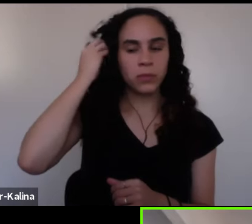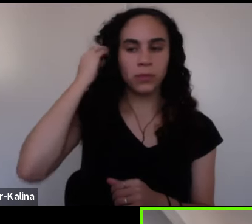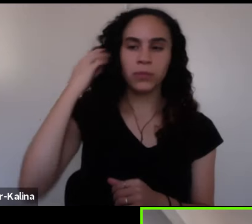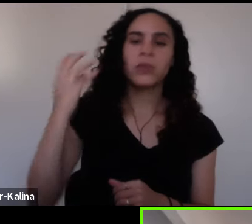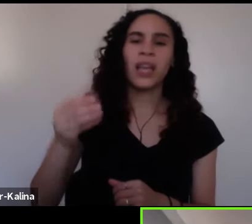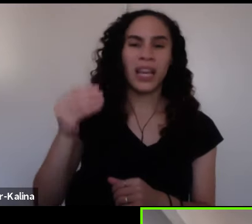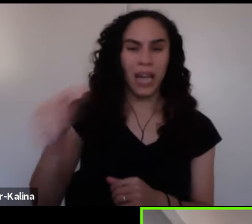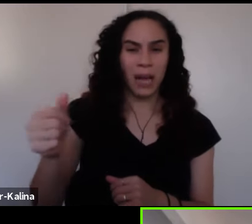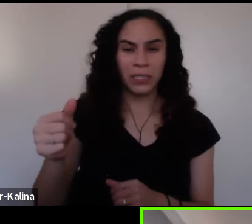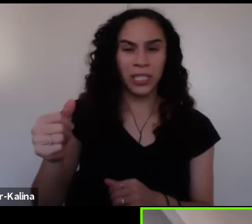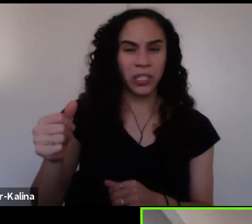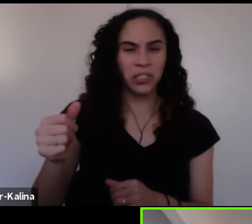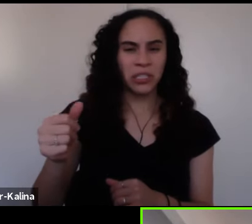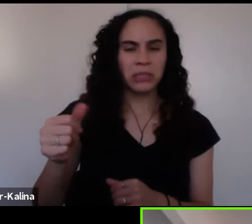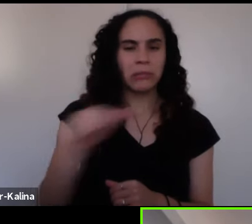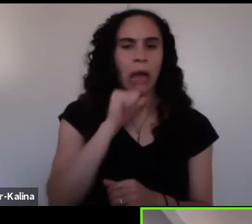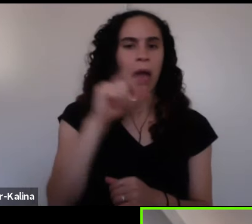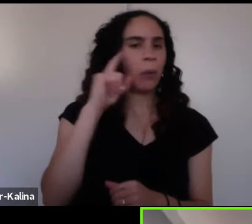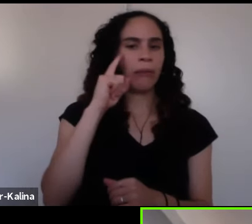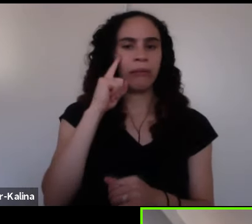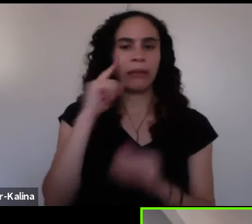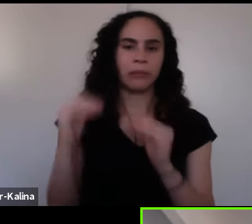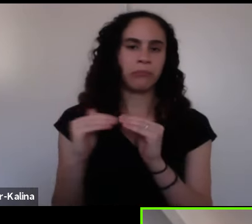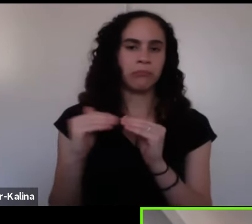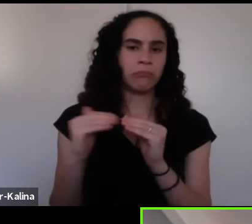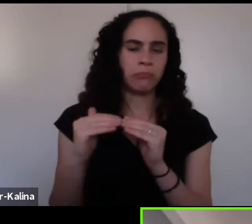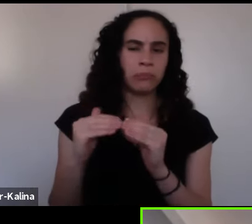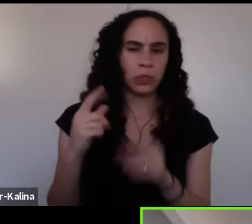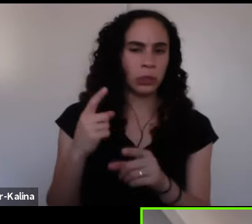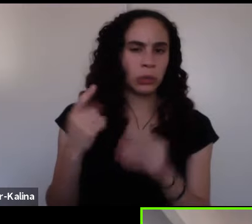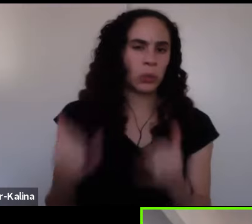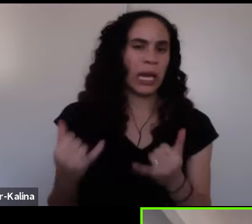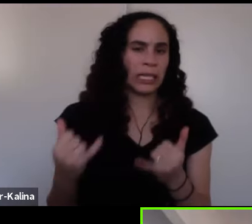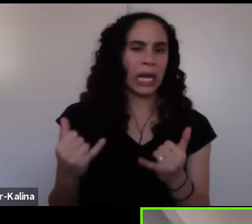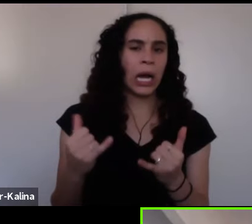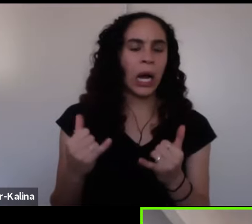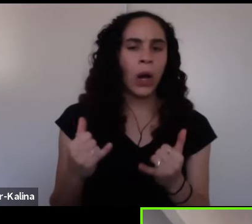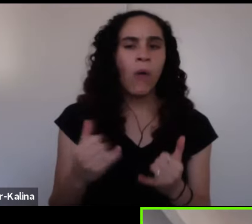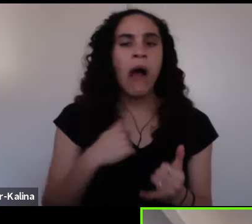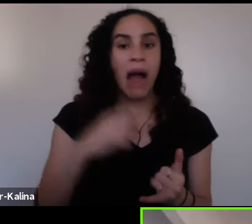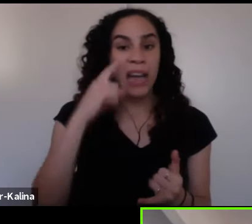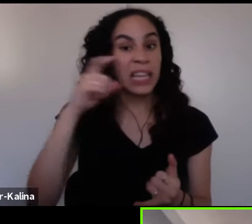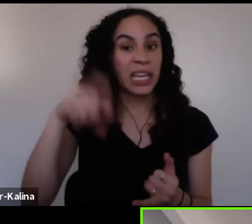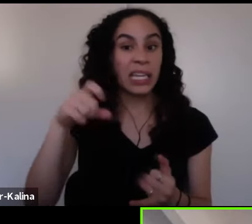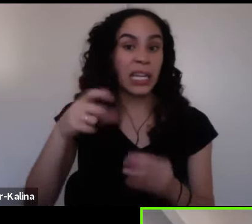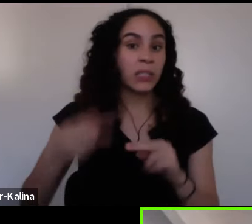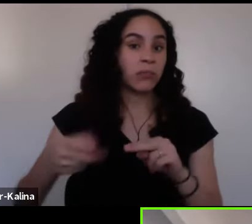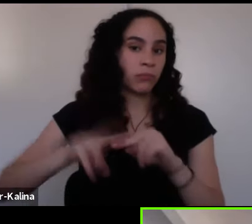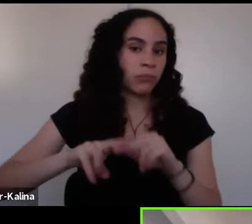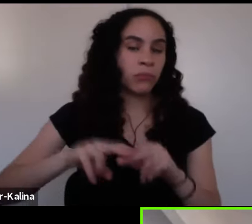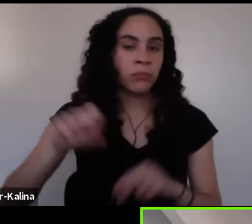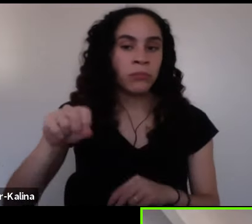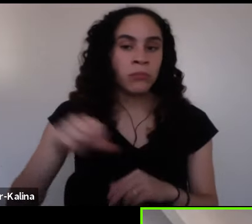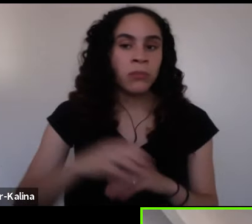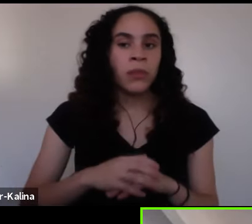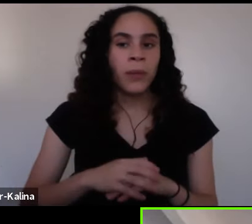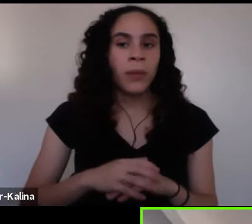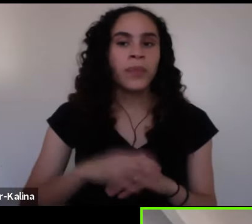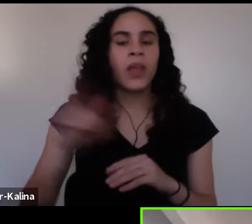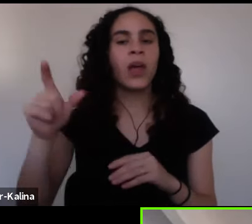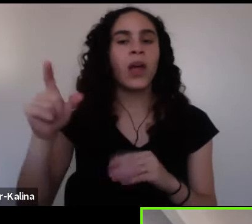needs to happen. And I honestly think from my conversations with my colleagues at other